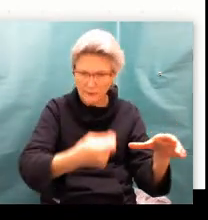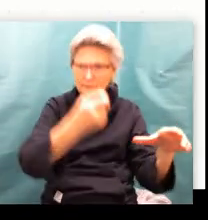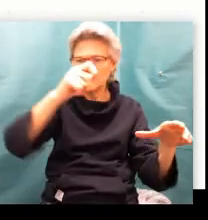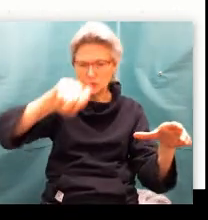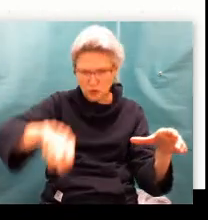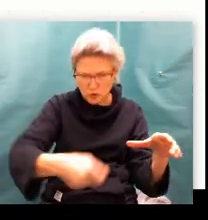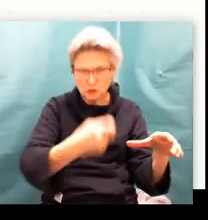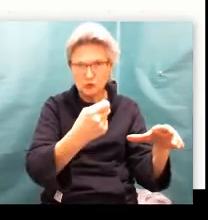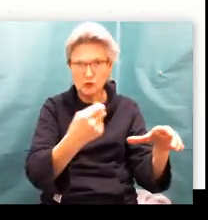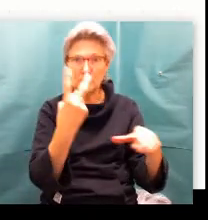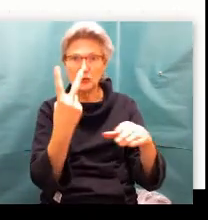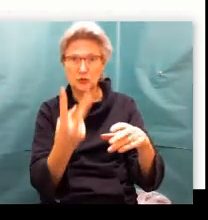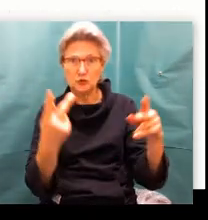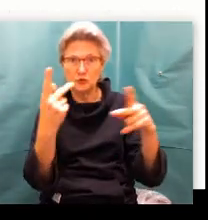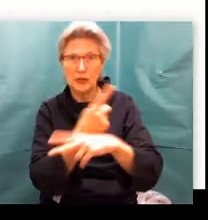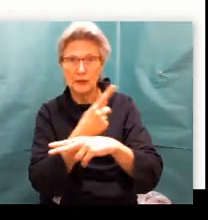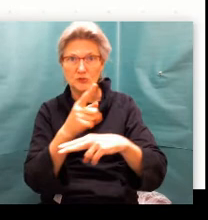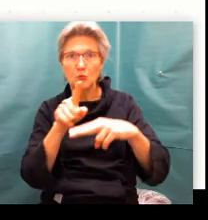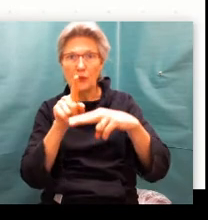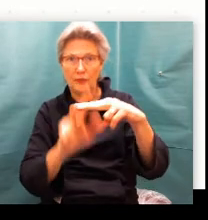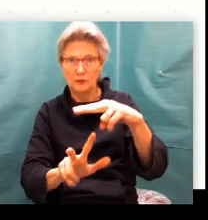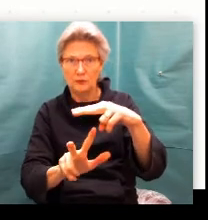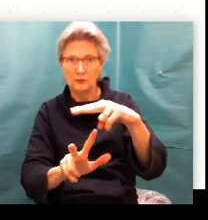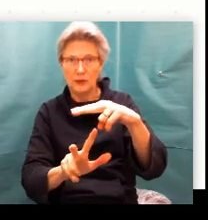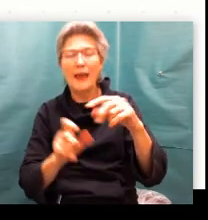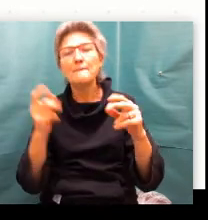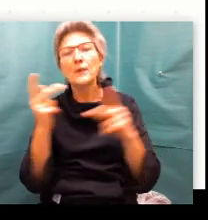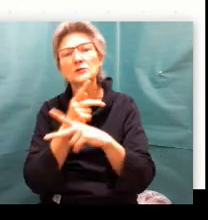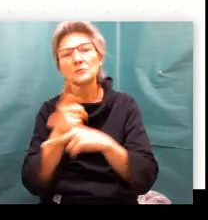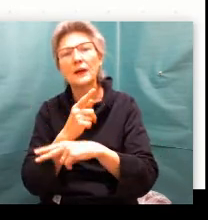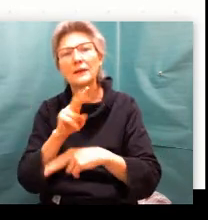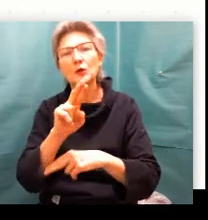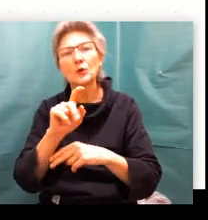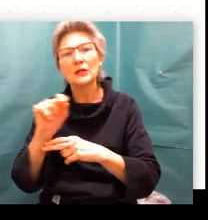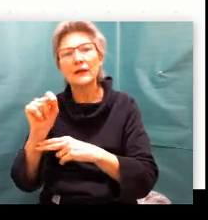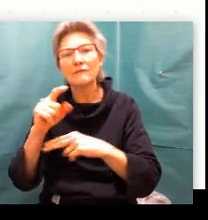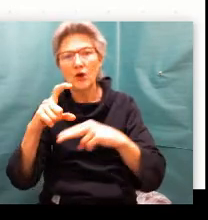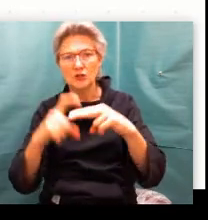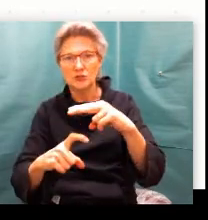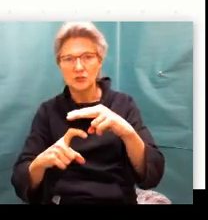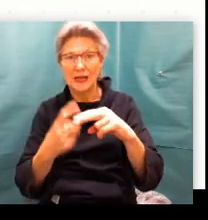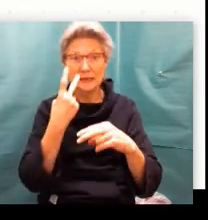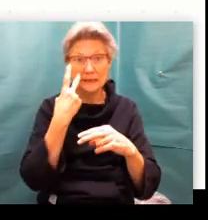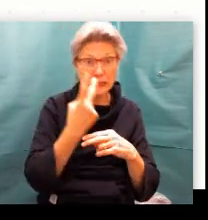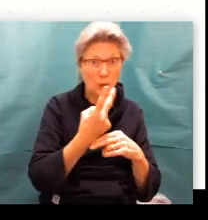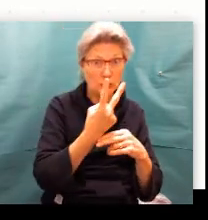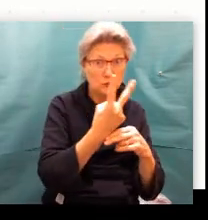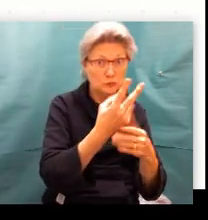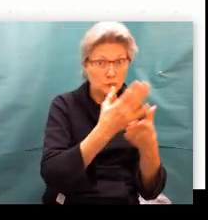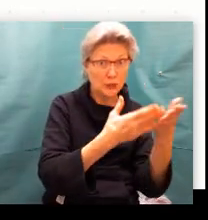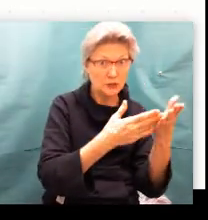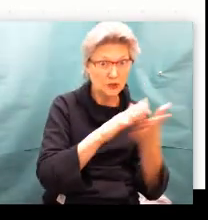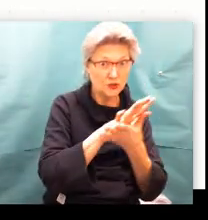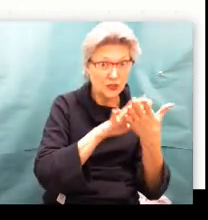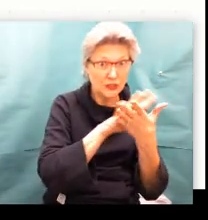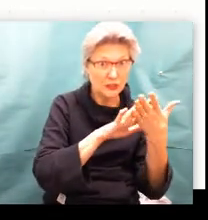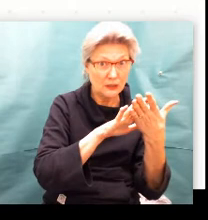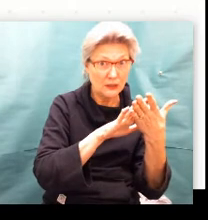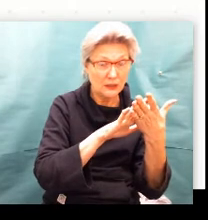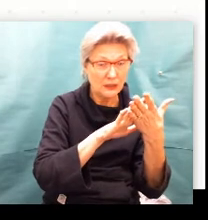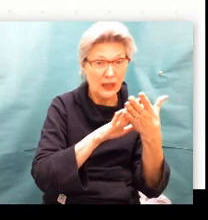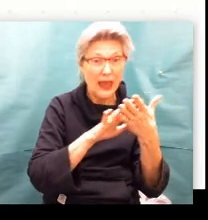and I'm multiplying it by a unit fraction. The reason I did that is because I see 2 parts shaded in, 1, 2, the purple dots on them